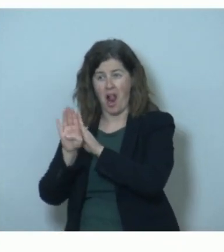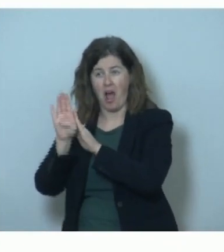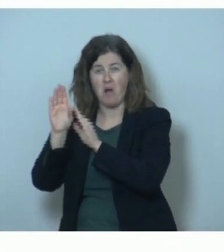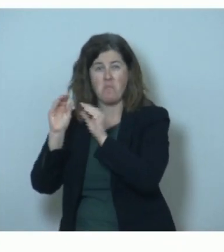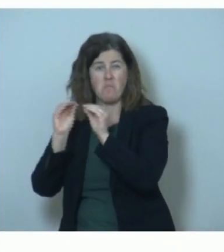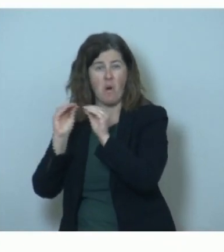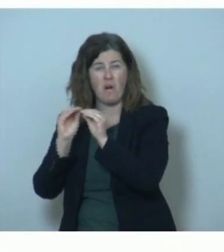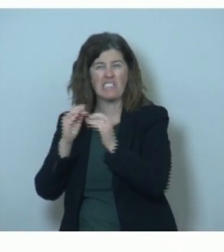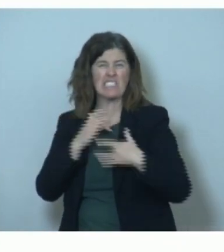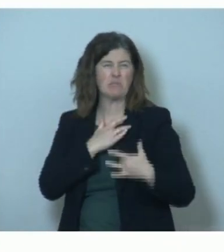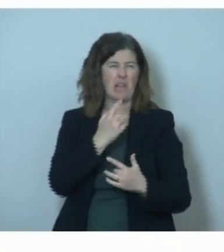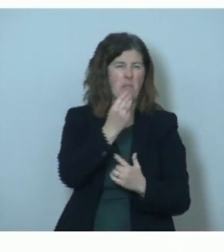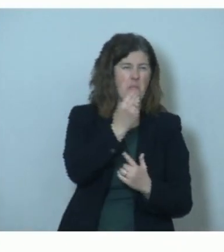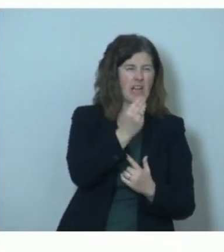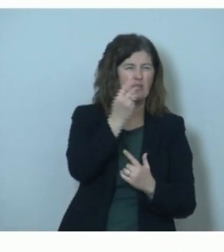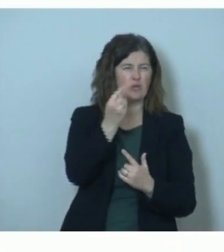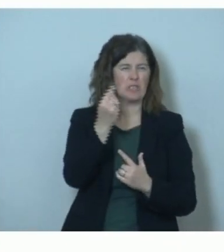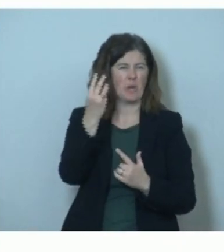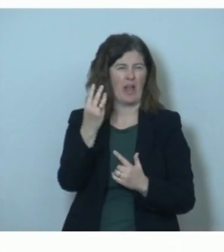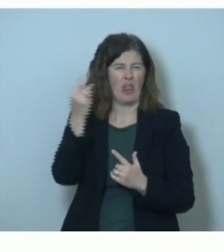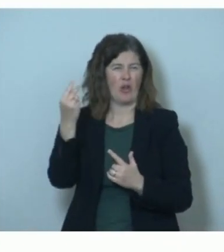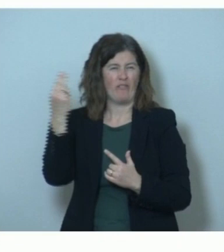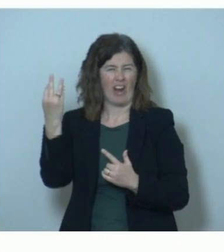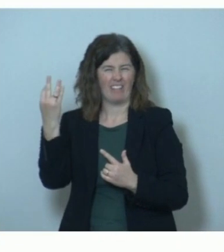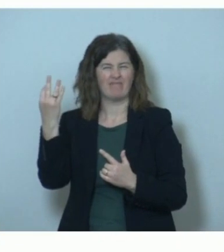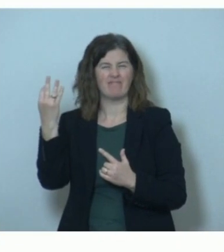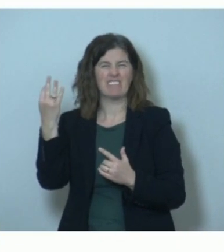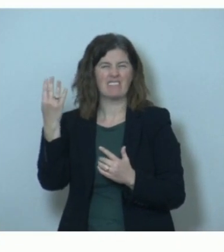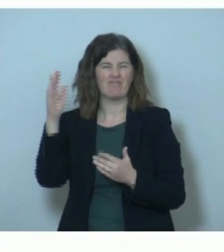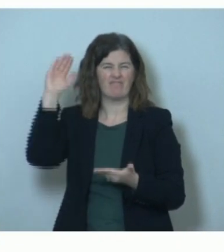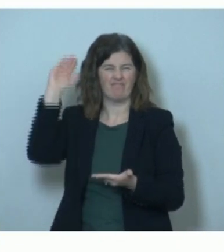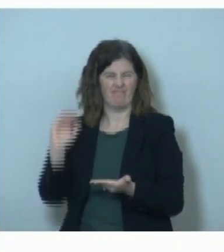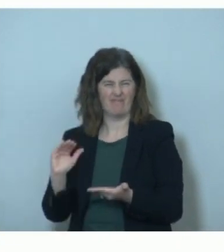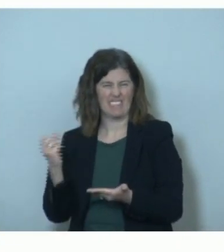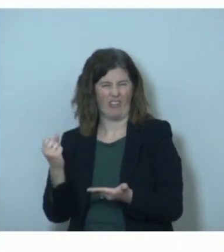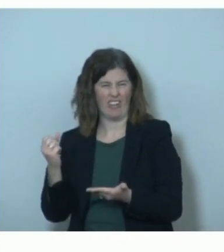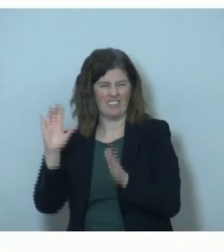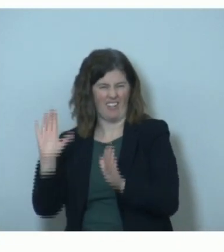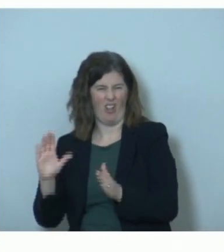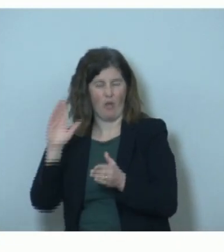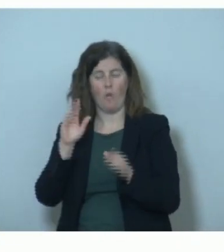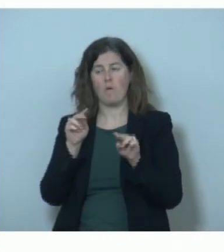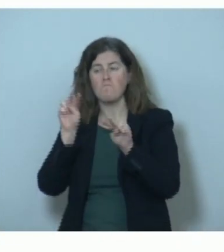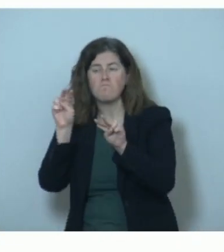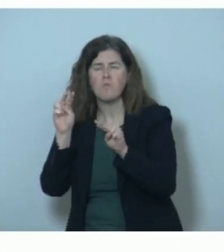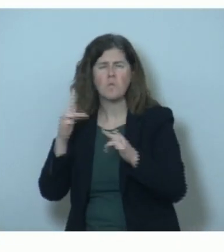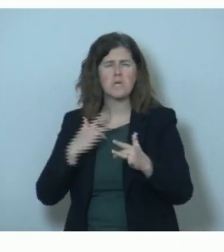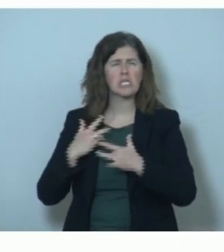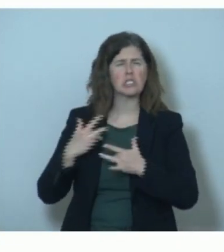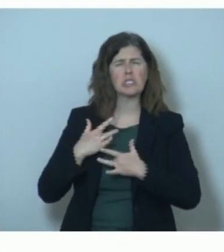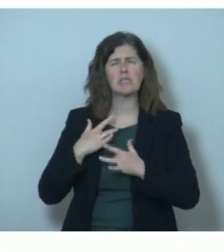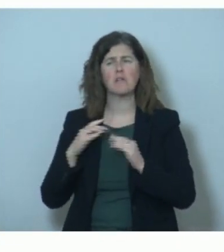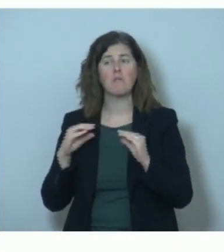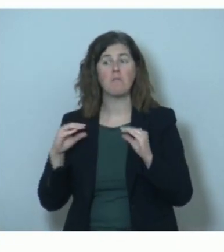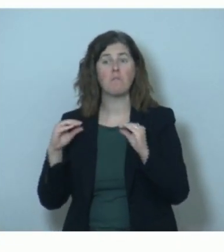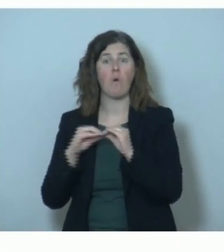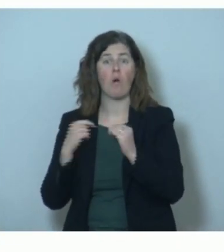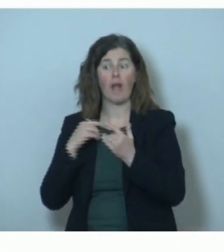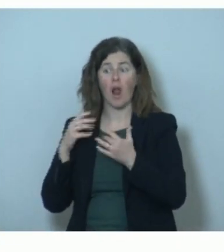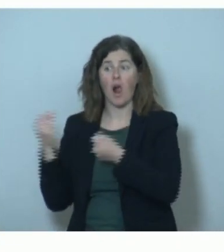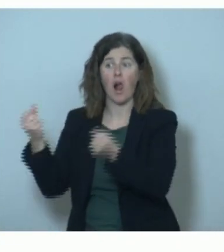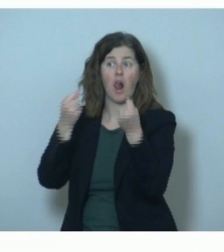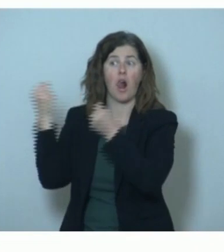Monday, Tuesday, Wednesday, Thursday, Friday, low Saturday, Sunday pattern. We're watching that because we're concerned that the more we travel, the